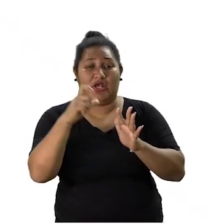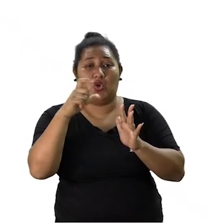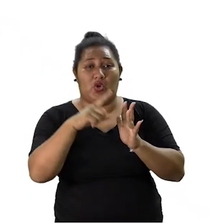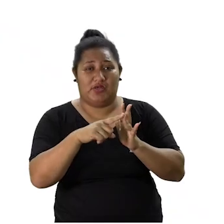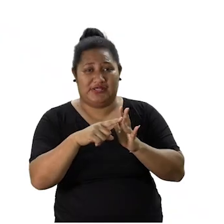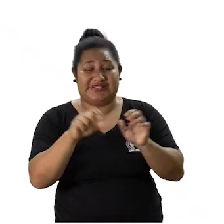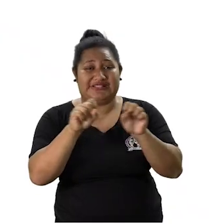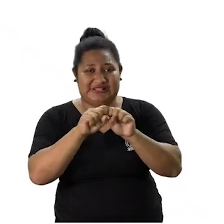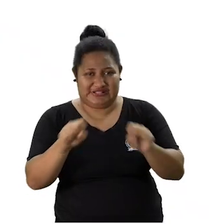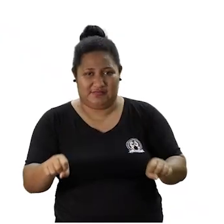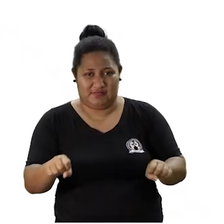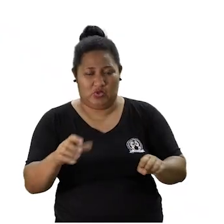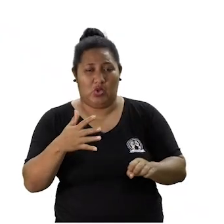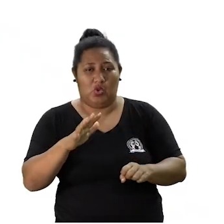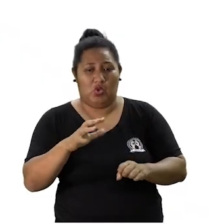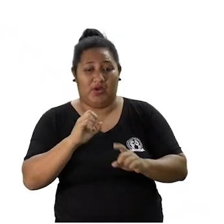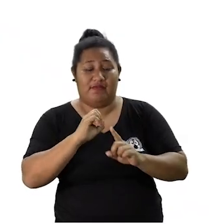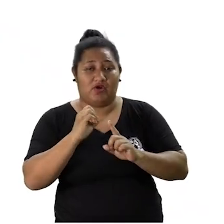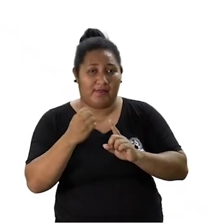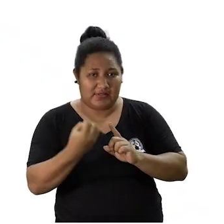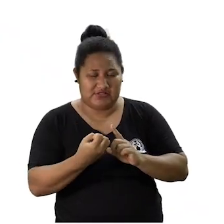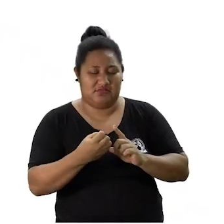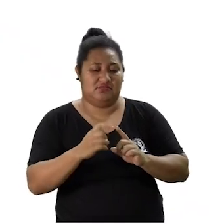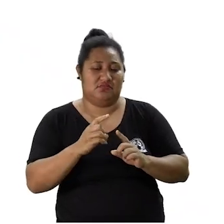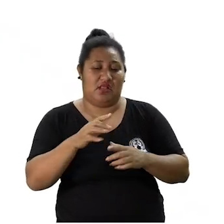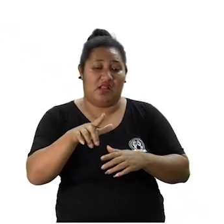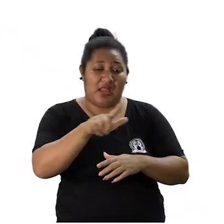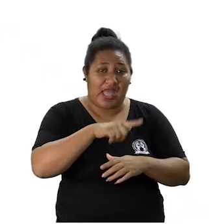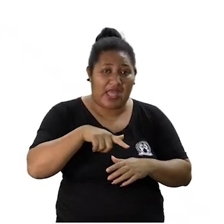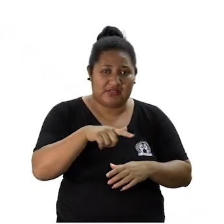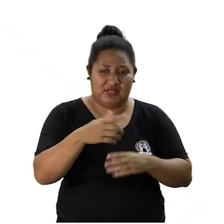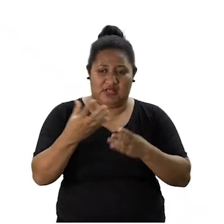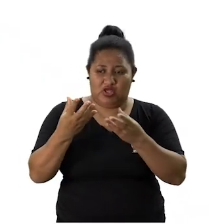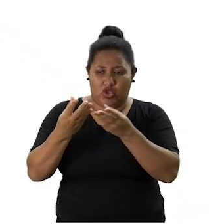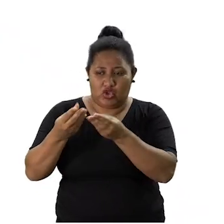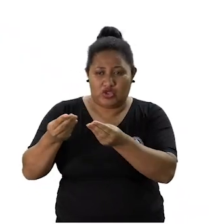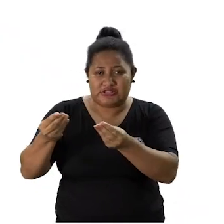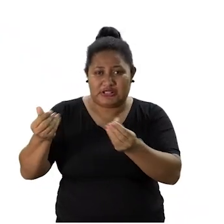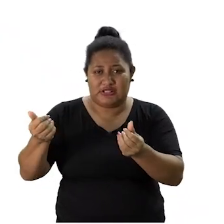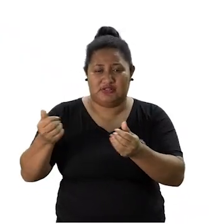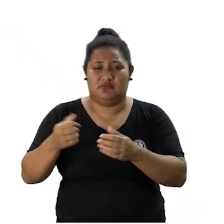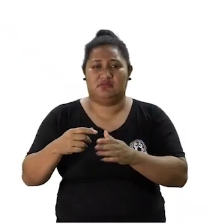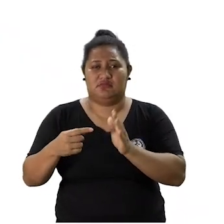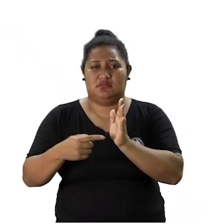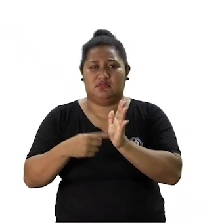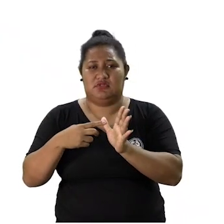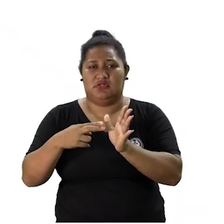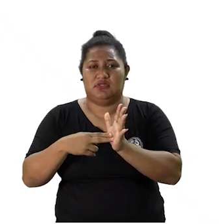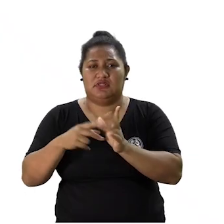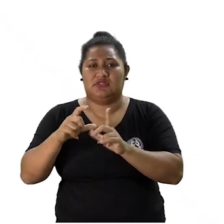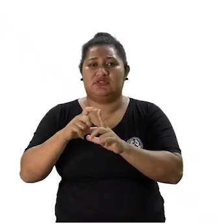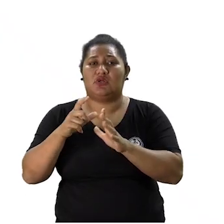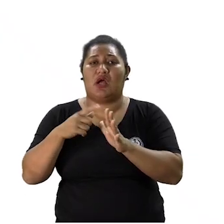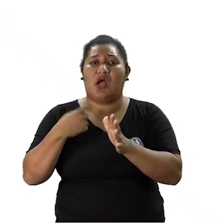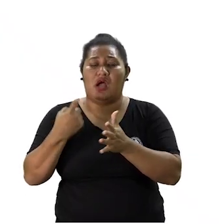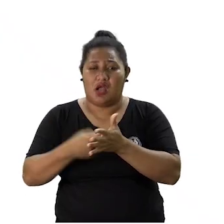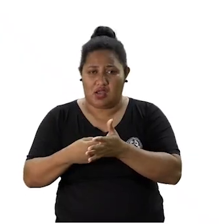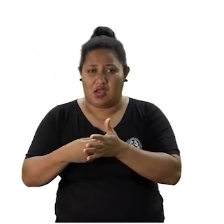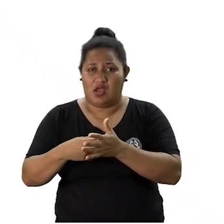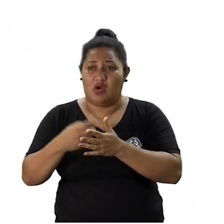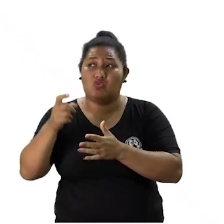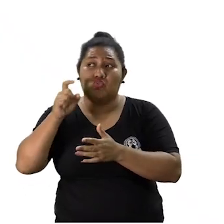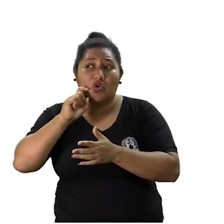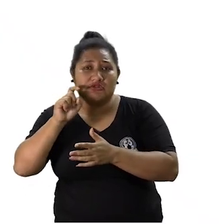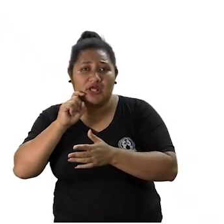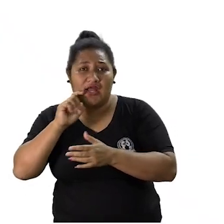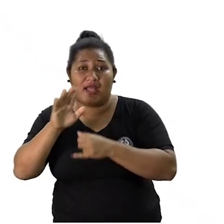environments. Grassland, on the desert, the tundra, freshwater, and lastly to